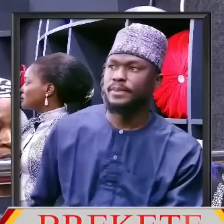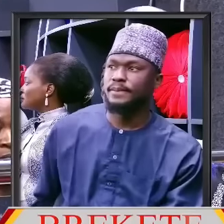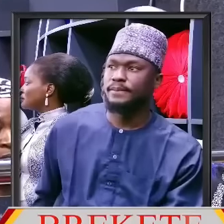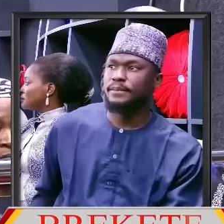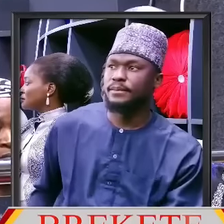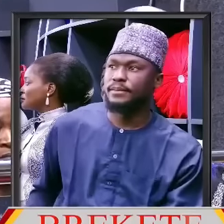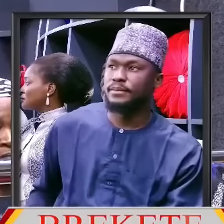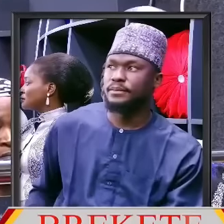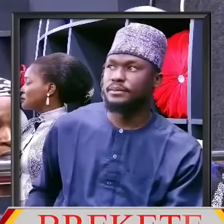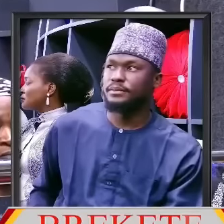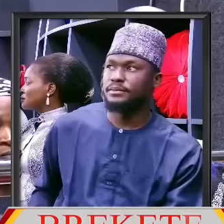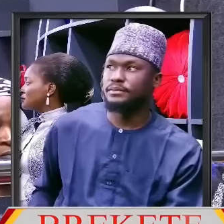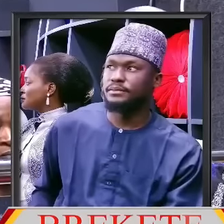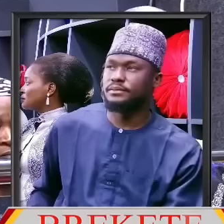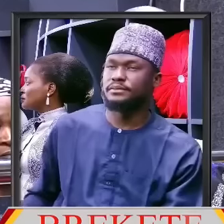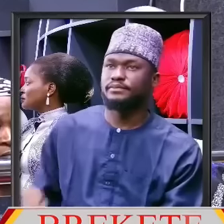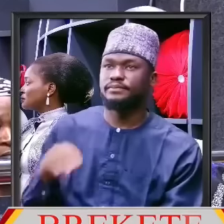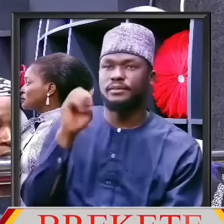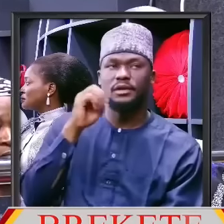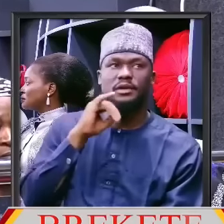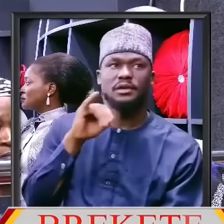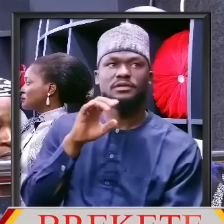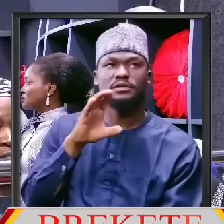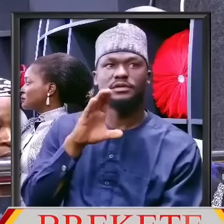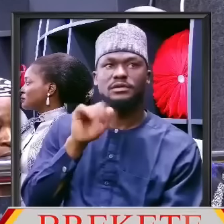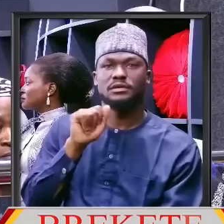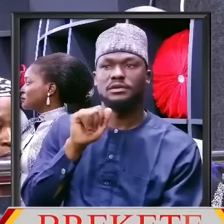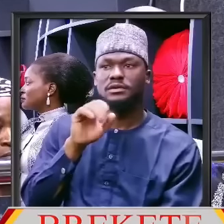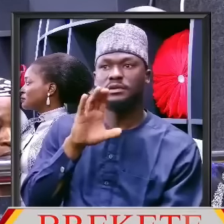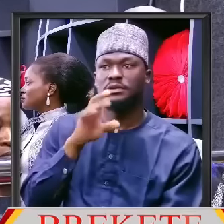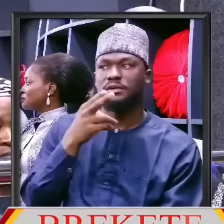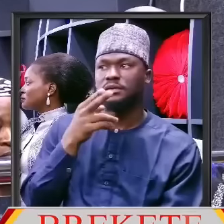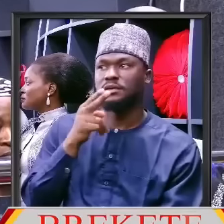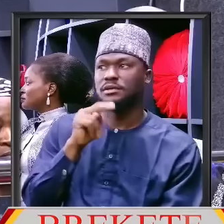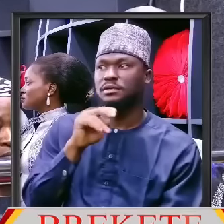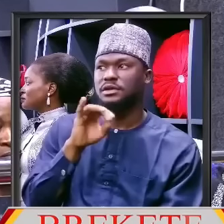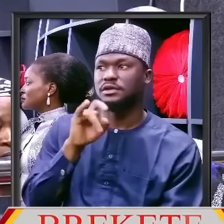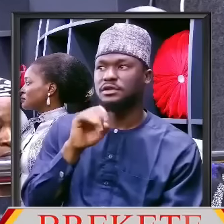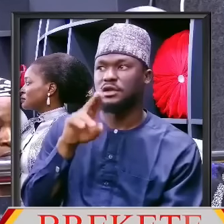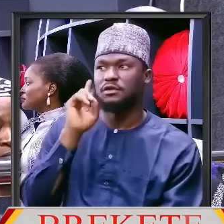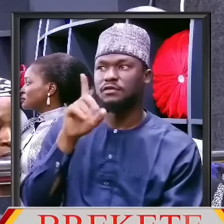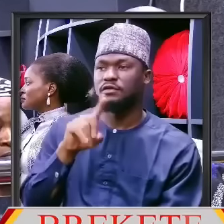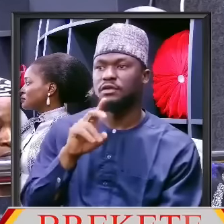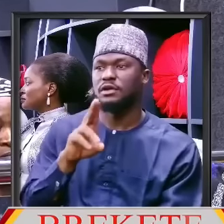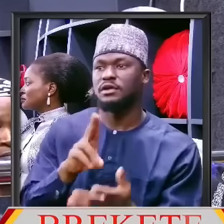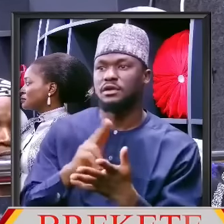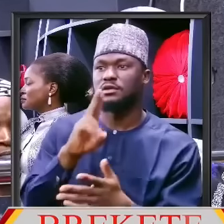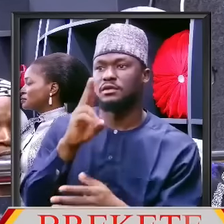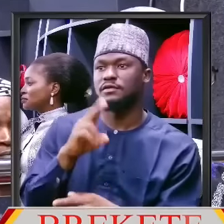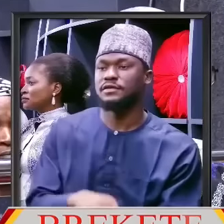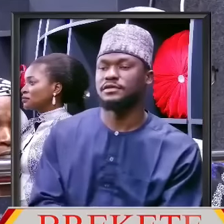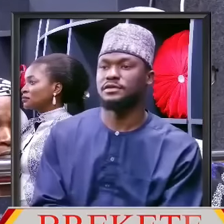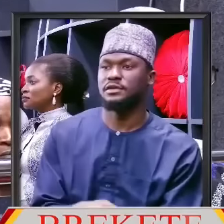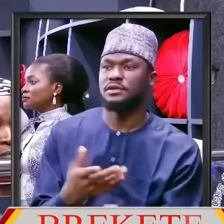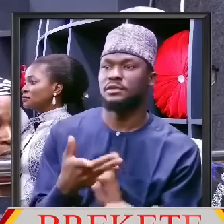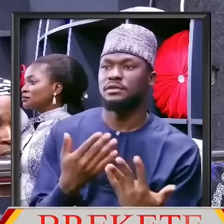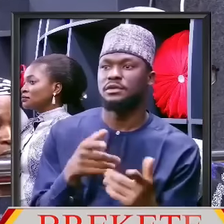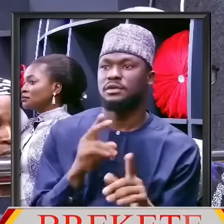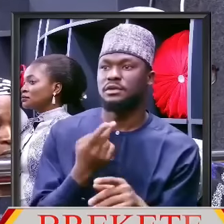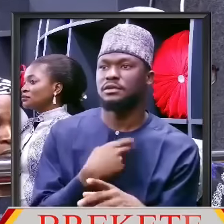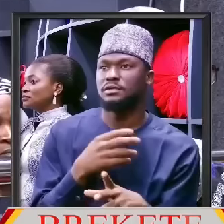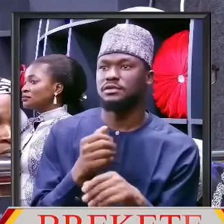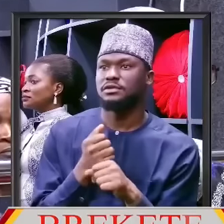chancellor for one federal school. Except I check my bag, I go get the name of the. Okay, hold on, make